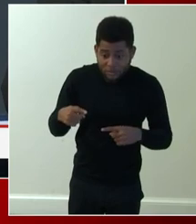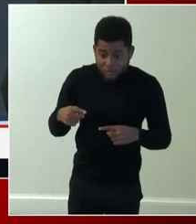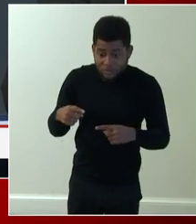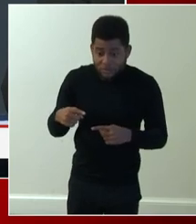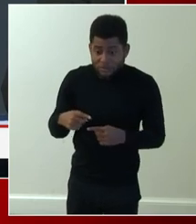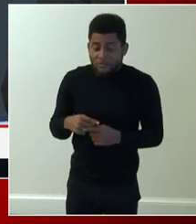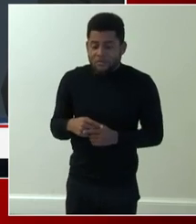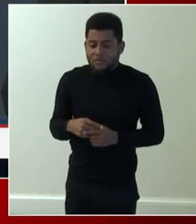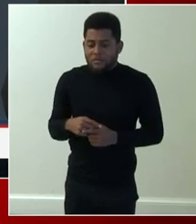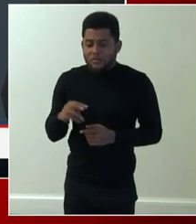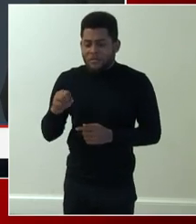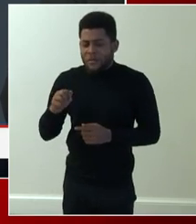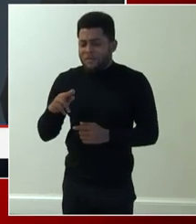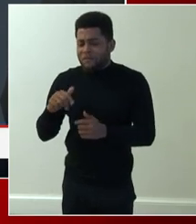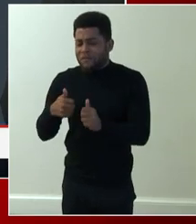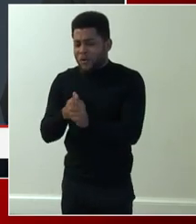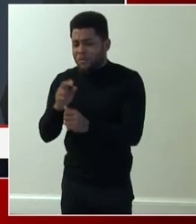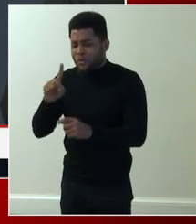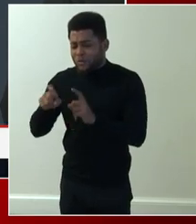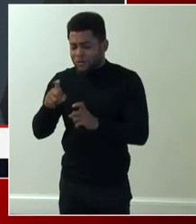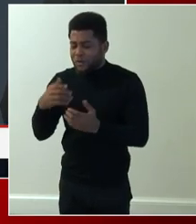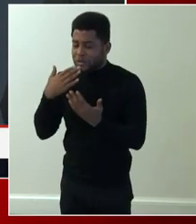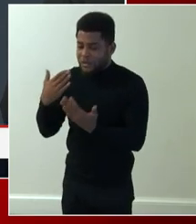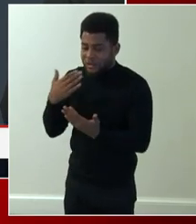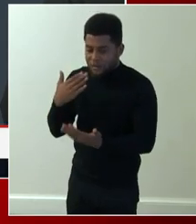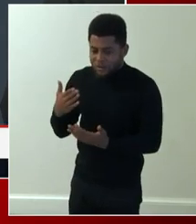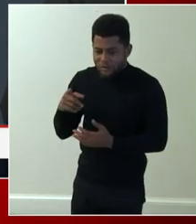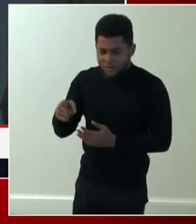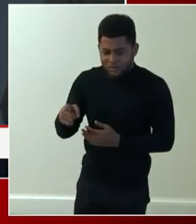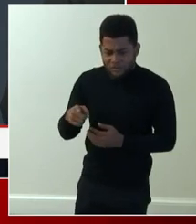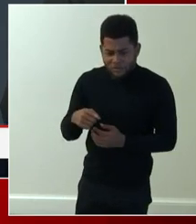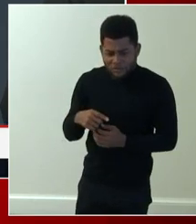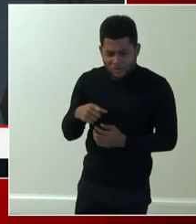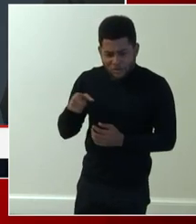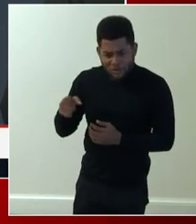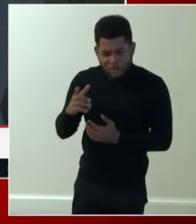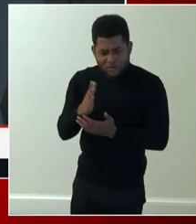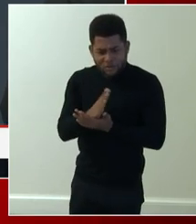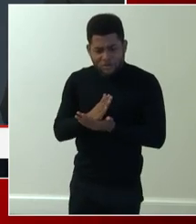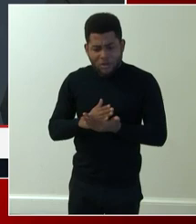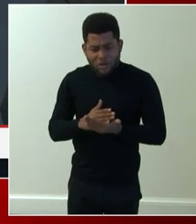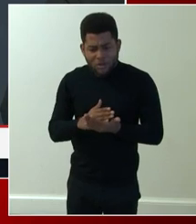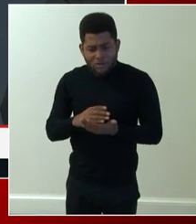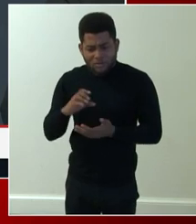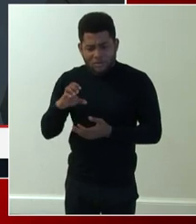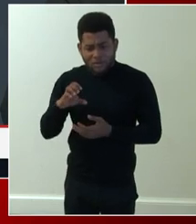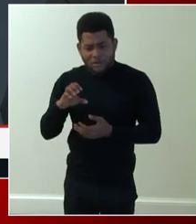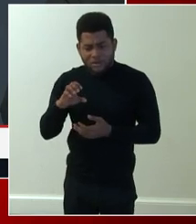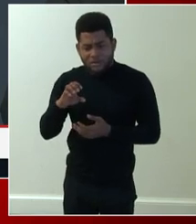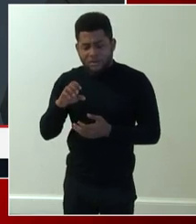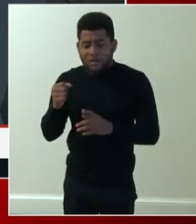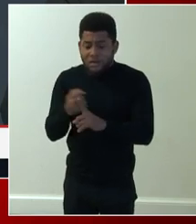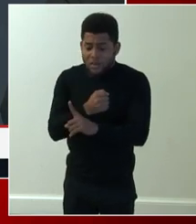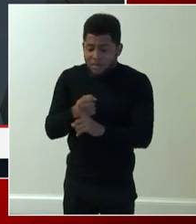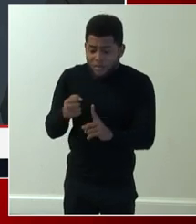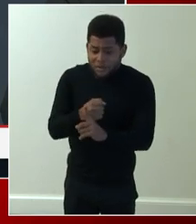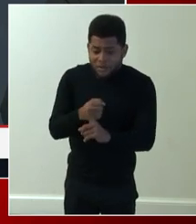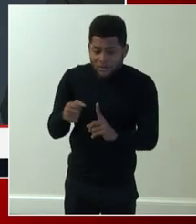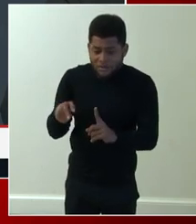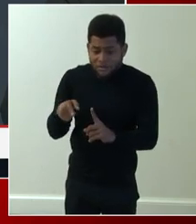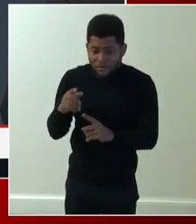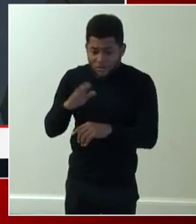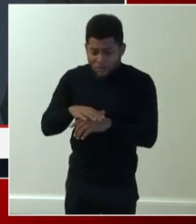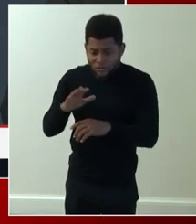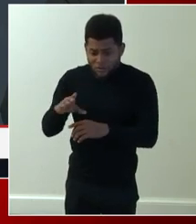with you, Deputy Mayor, can you tell us, was there a ransomware attack on the DC FEMS personnel database or?